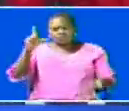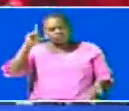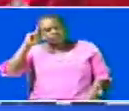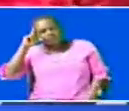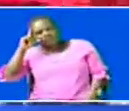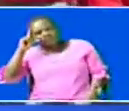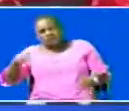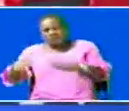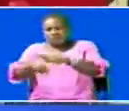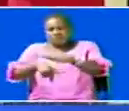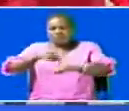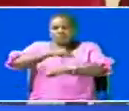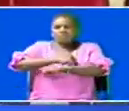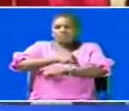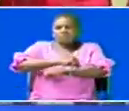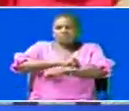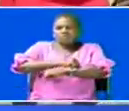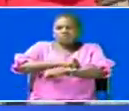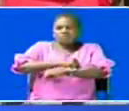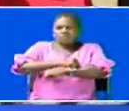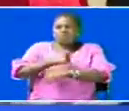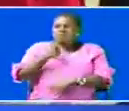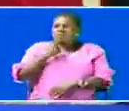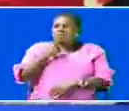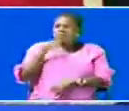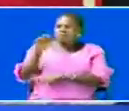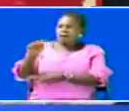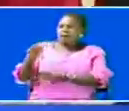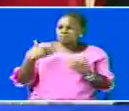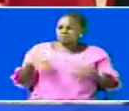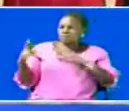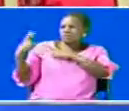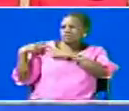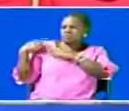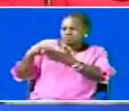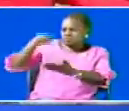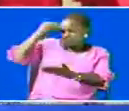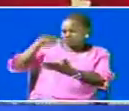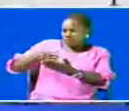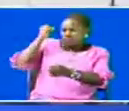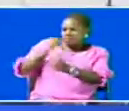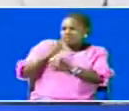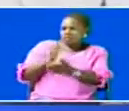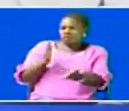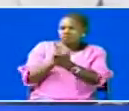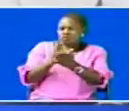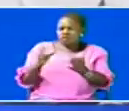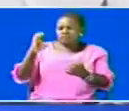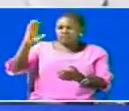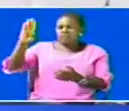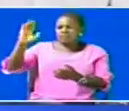shule ya msingi ya Sacho kaunti ya Baringo, Gideon ametoa wito kwa wadau katika sekta ya elimu kuhakikisha ufanisi wa mtaala